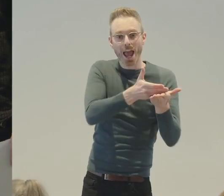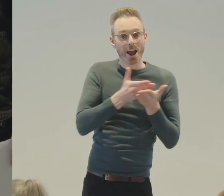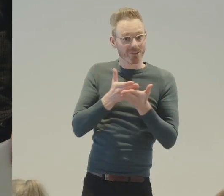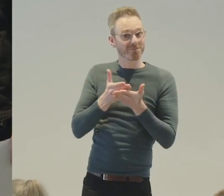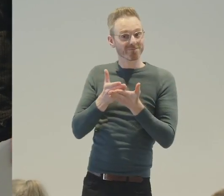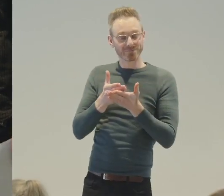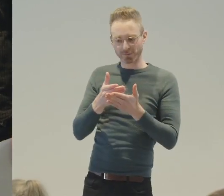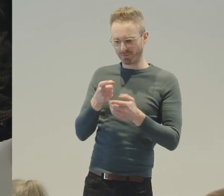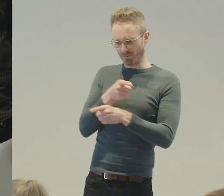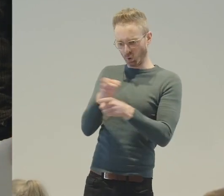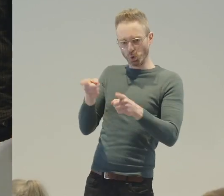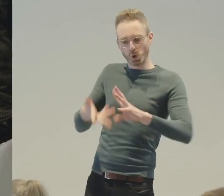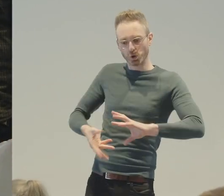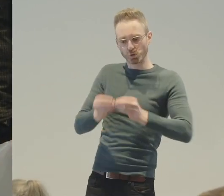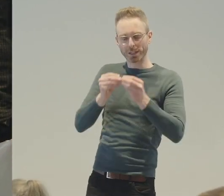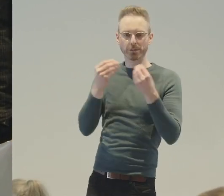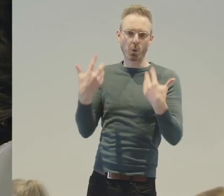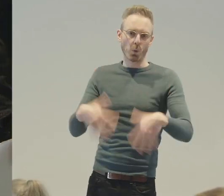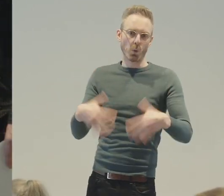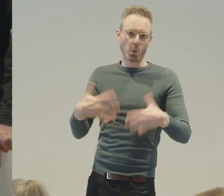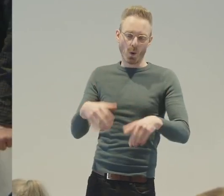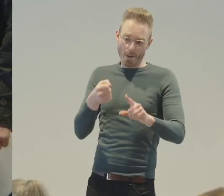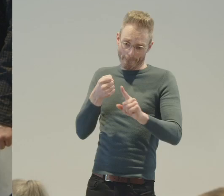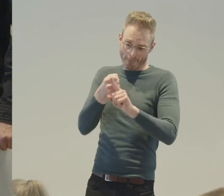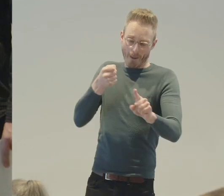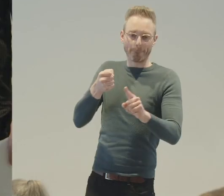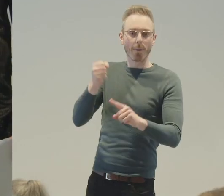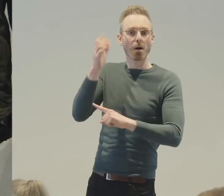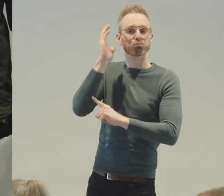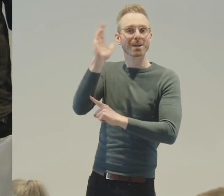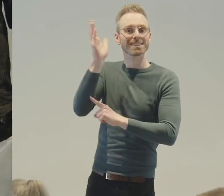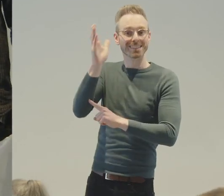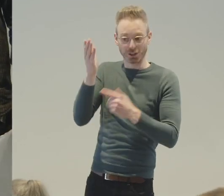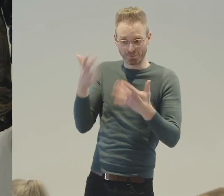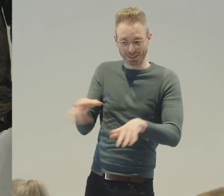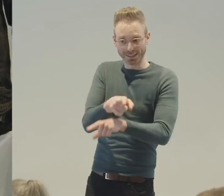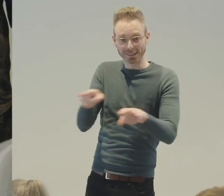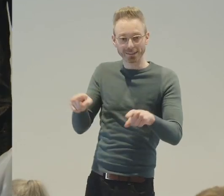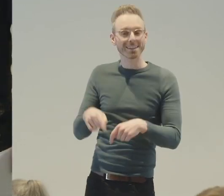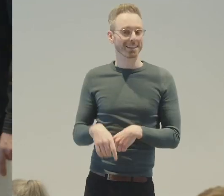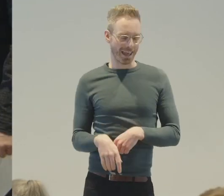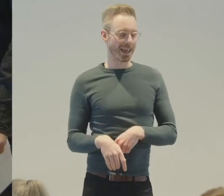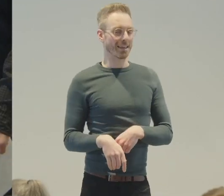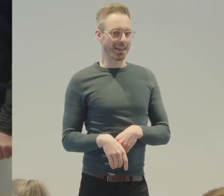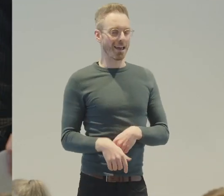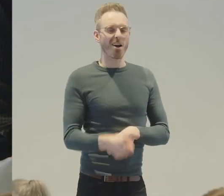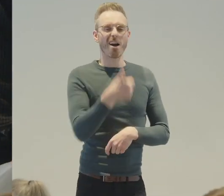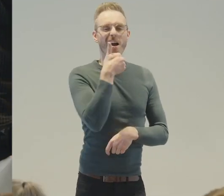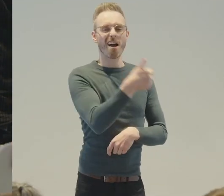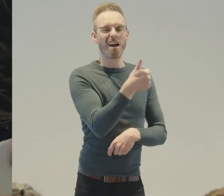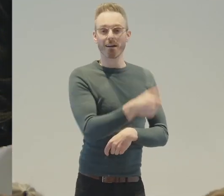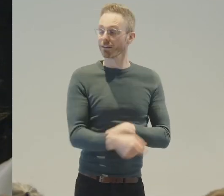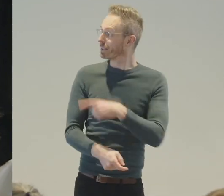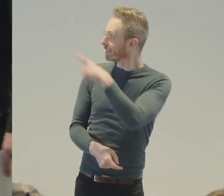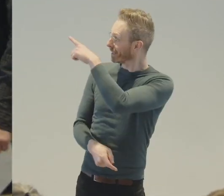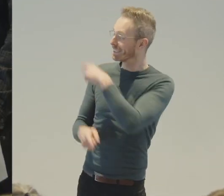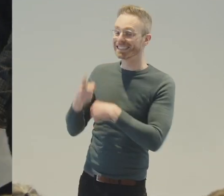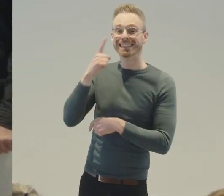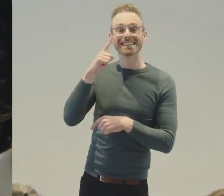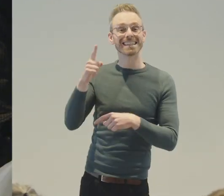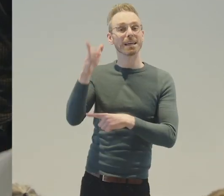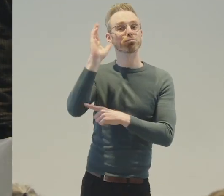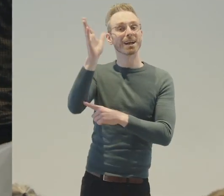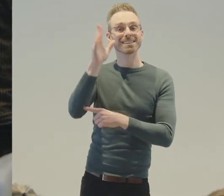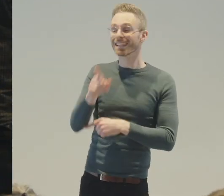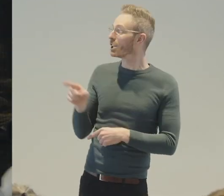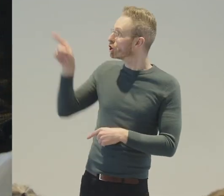that we created together. Yeah, yeah. Brilliant. Thanks, Paul. Thank you. So we've got some top tips, if we can bring them up, please. Thank you. Here we go. Some top tips, Paul. I'm going